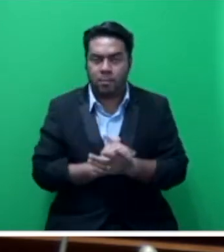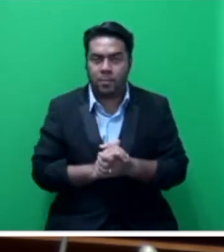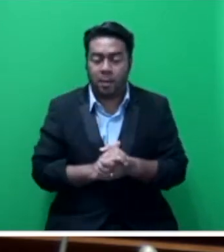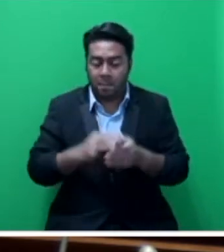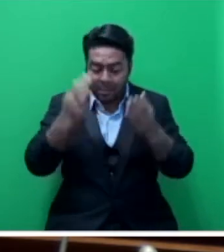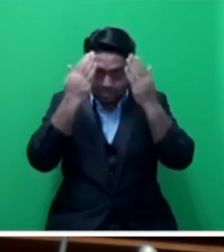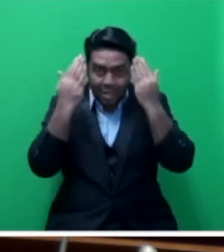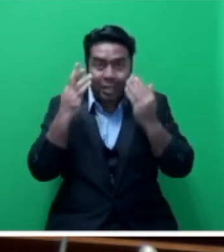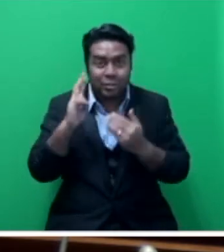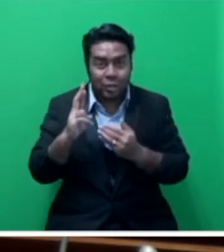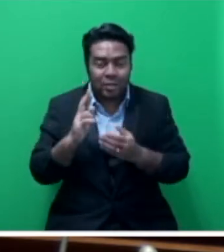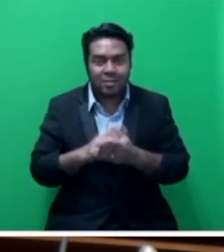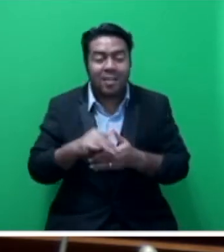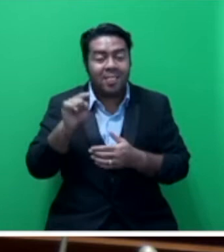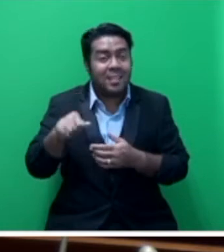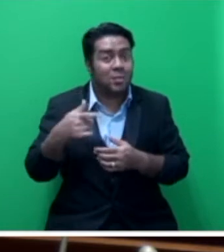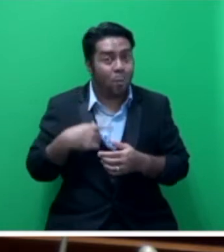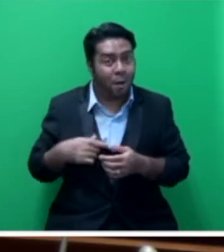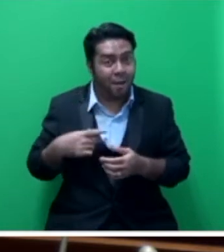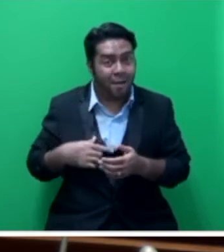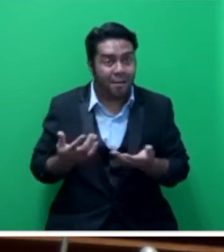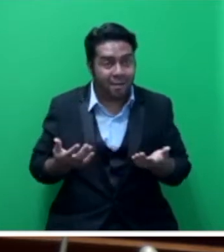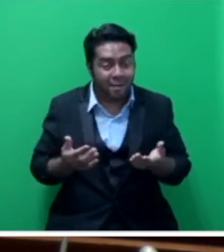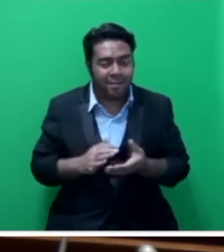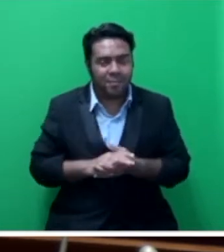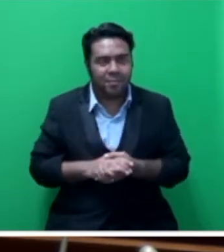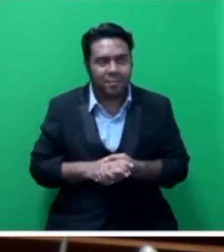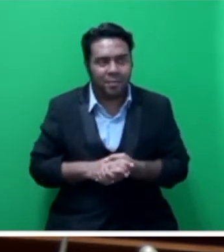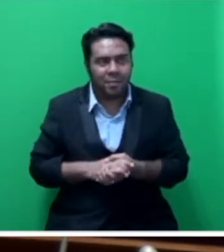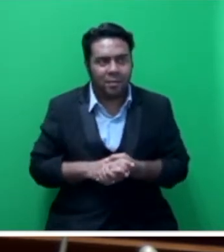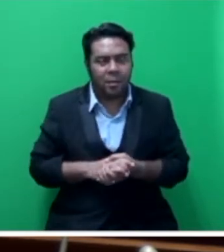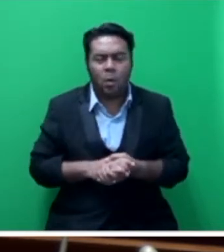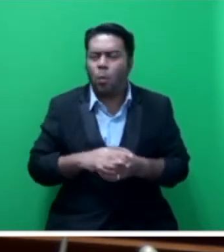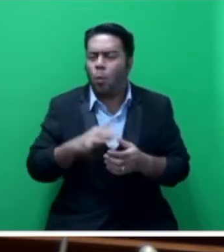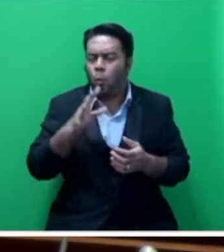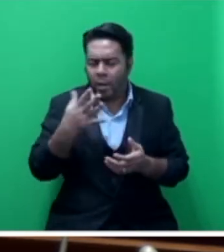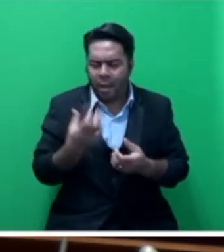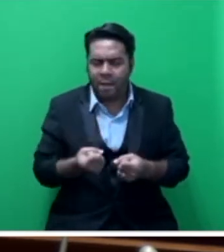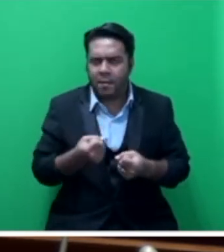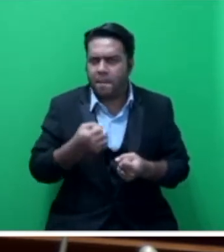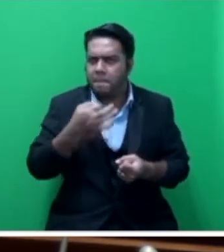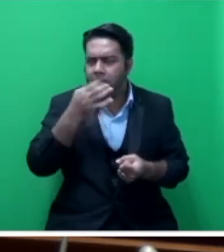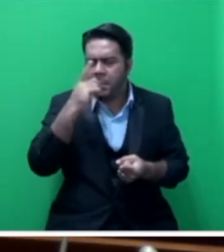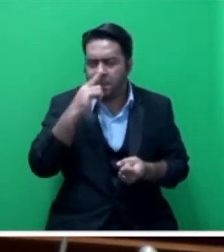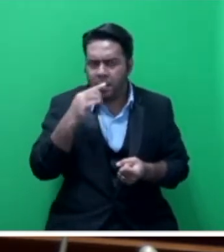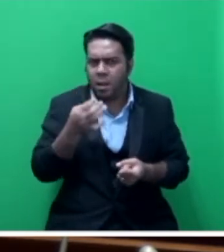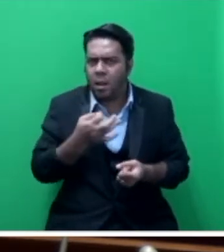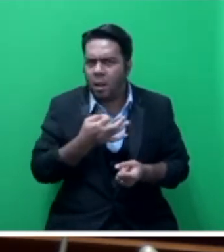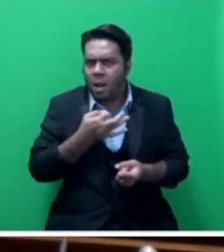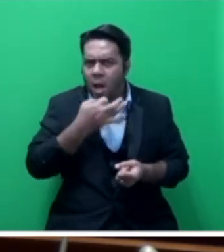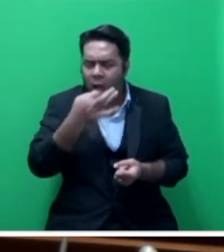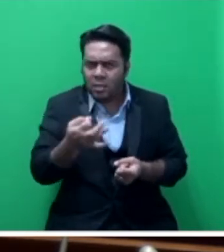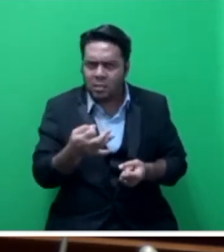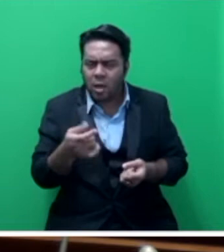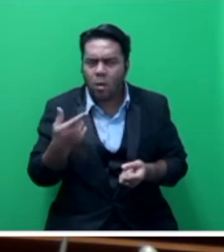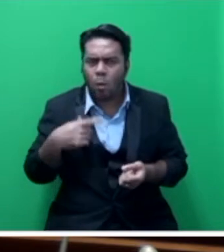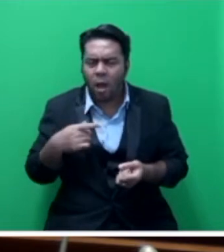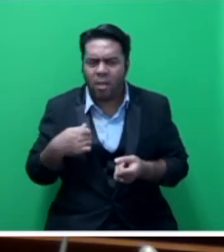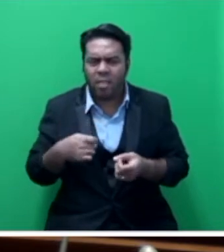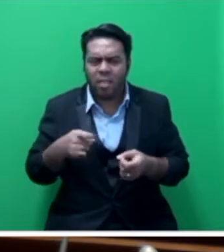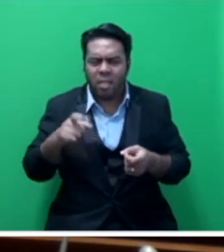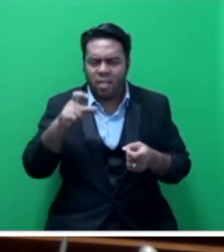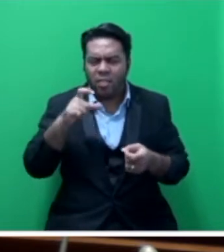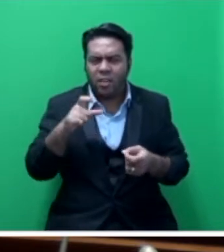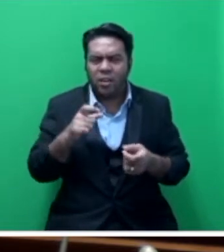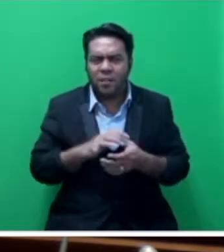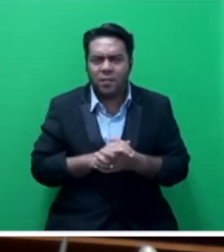sir, this is why reckless requests to ask that the curfew be lifted have no place